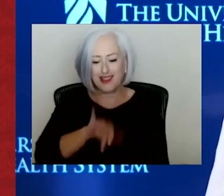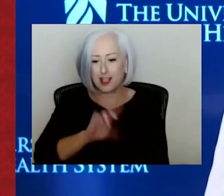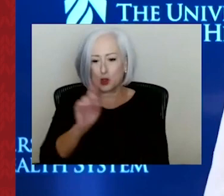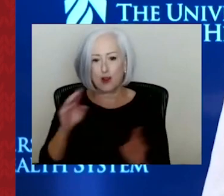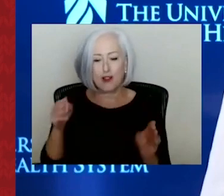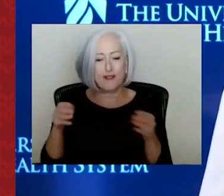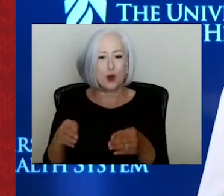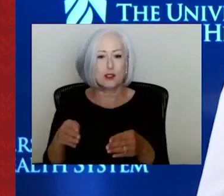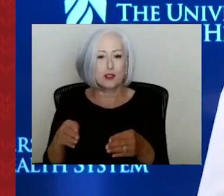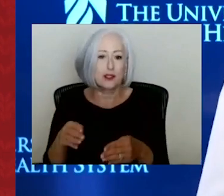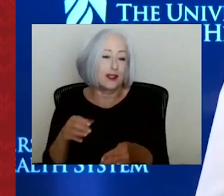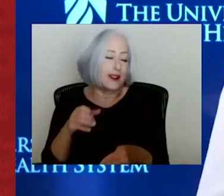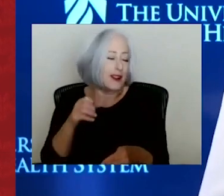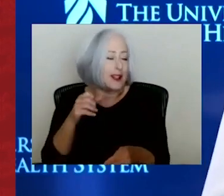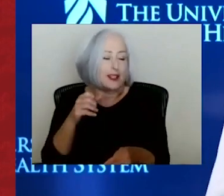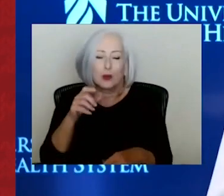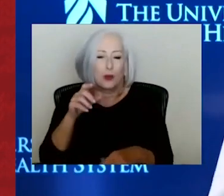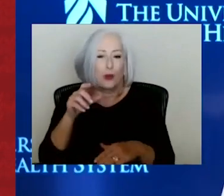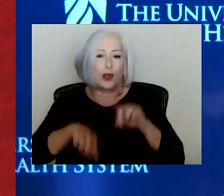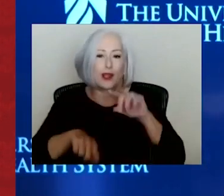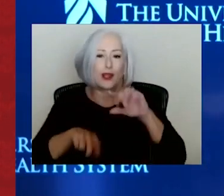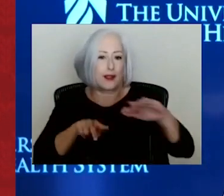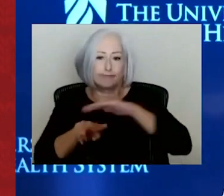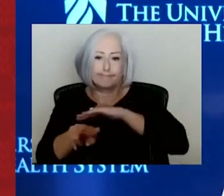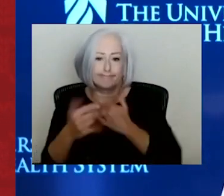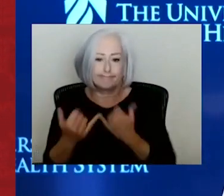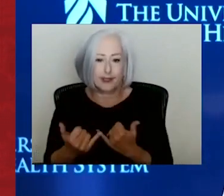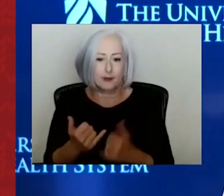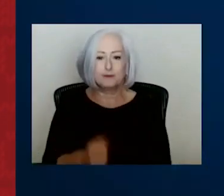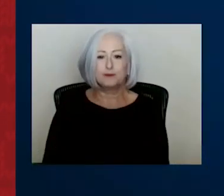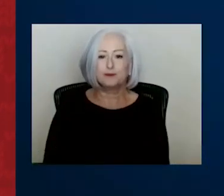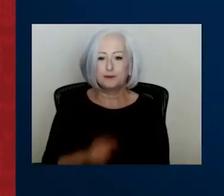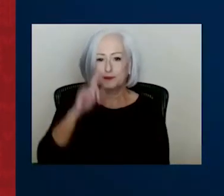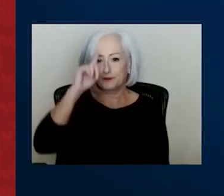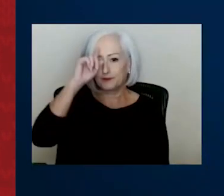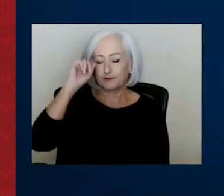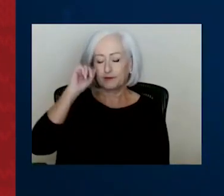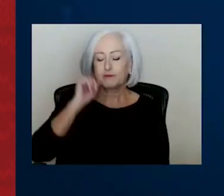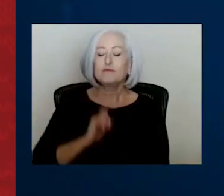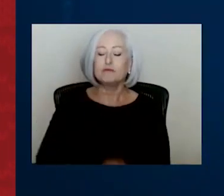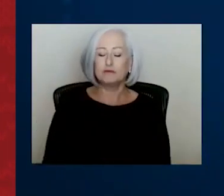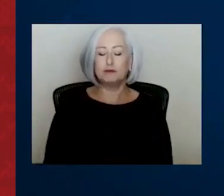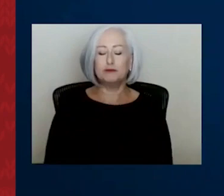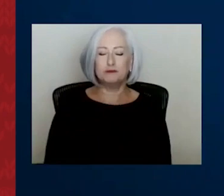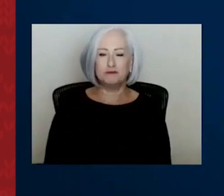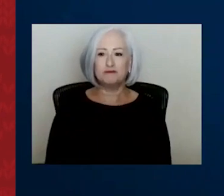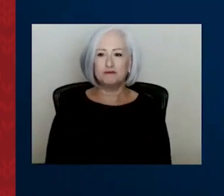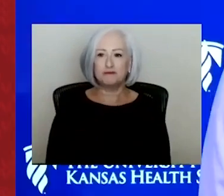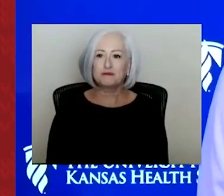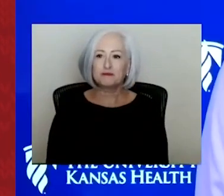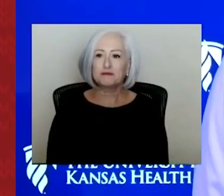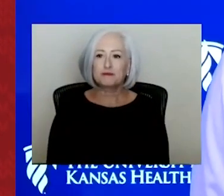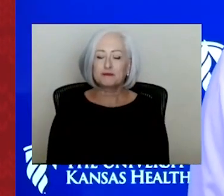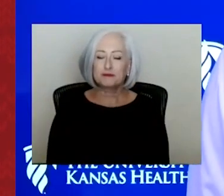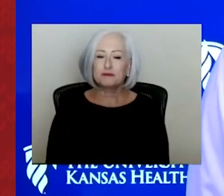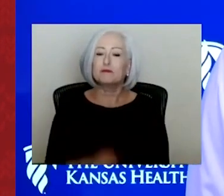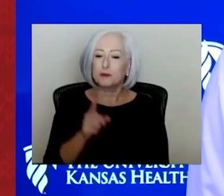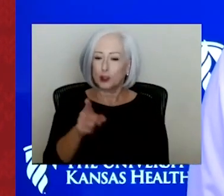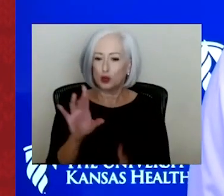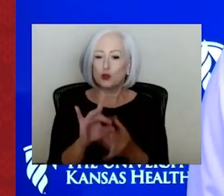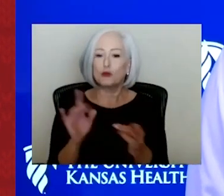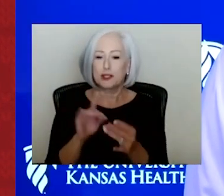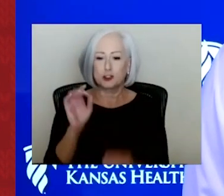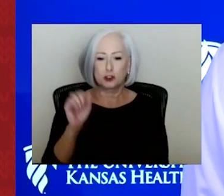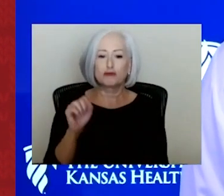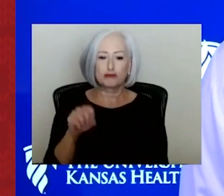a way to know that right now, Hawk. Thoughts? Yeah, no, I think, as you said, there probably have been, this might